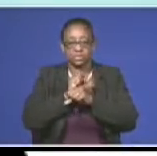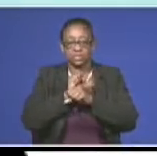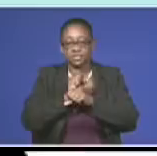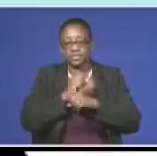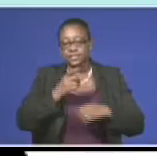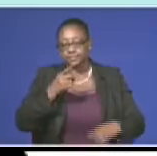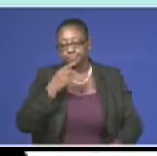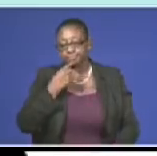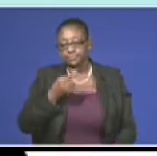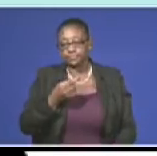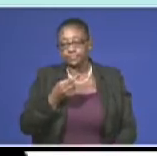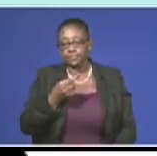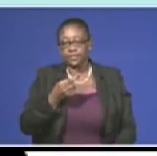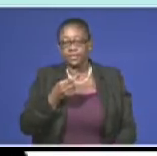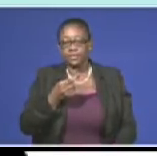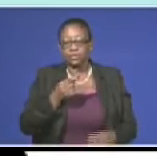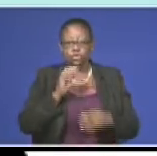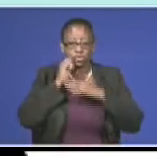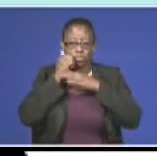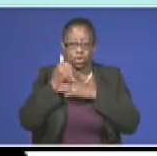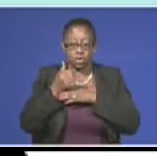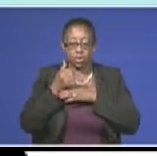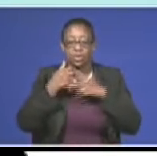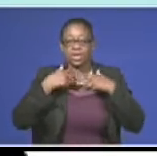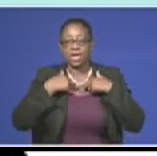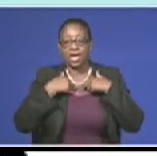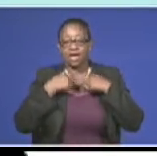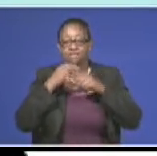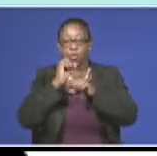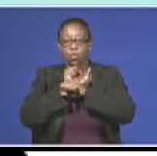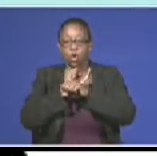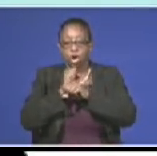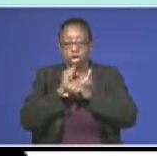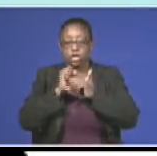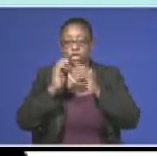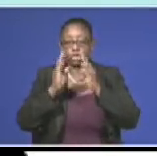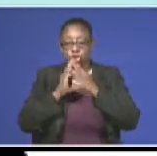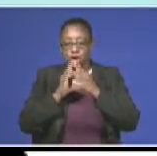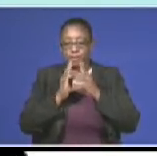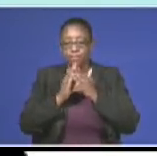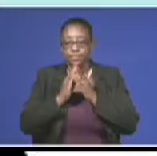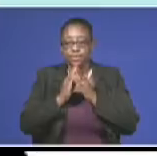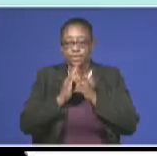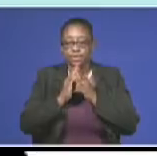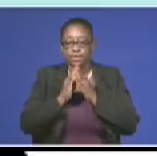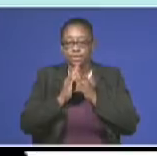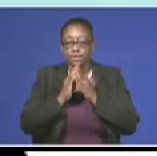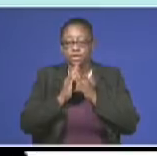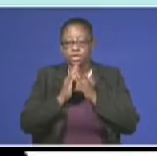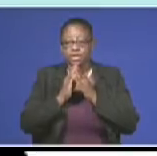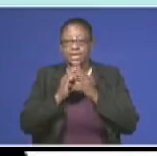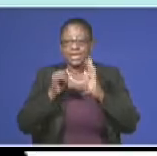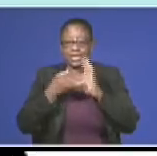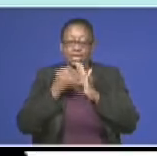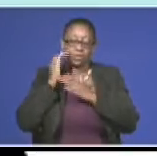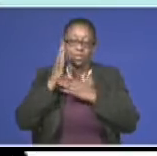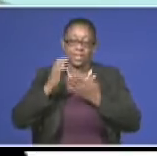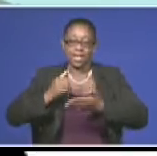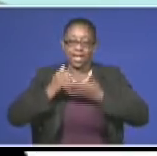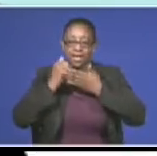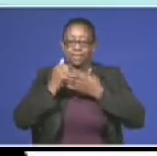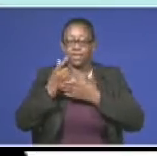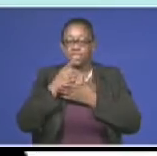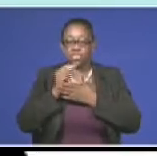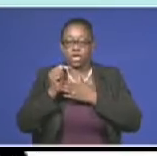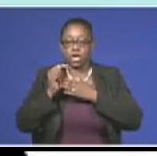out tomorrow, the pre-workshop that we are running, we are trying to introduce a toolkit to help the community, to